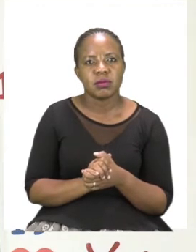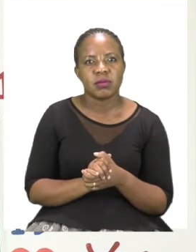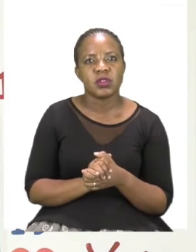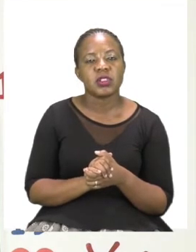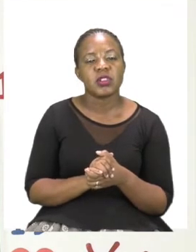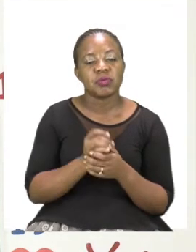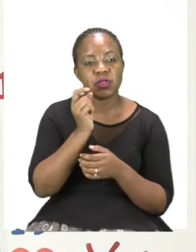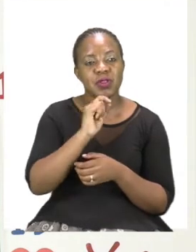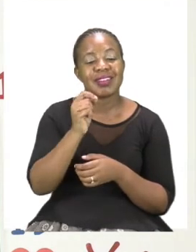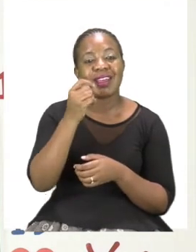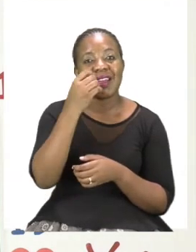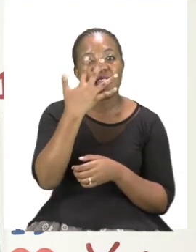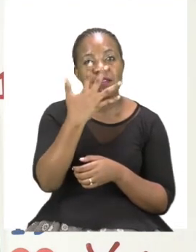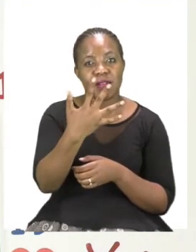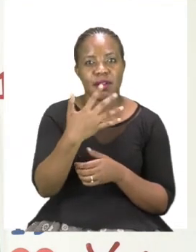5 first,